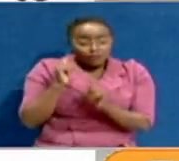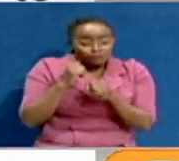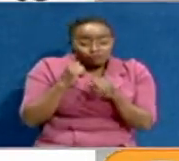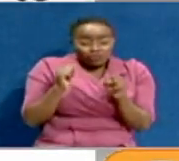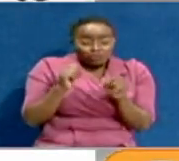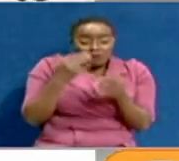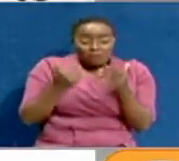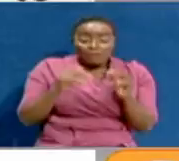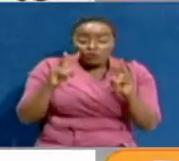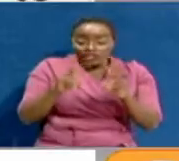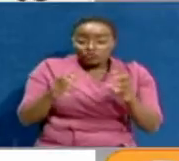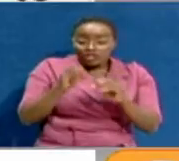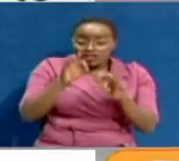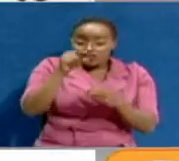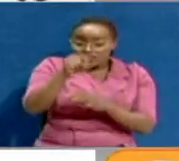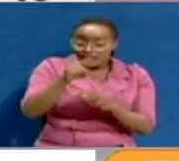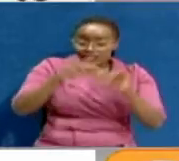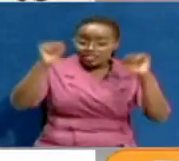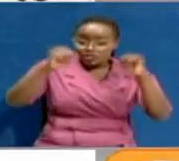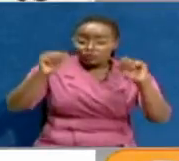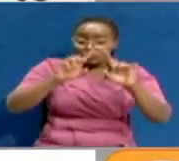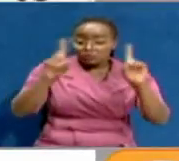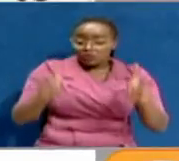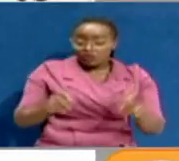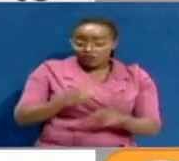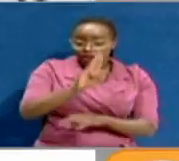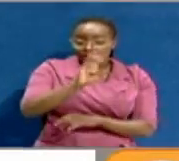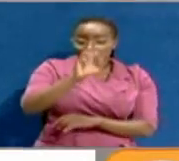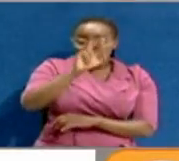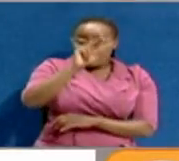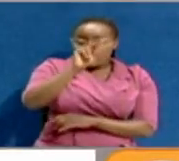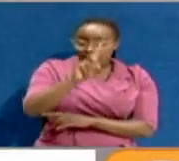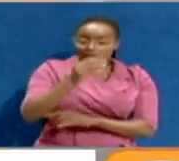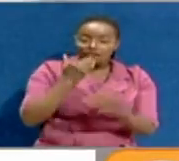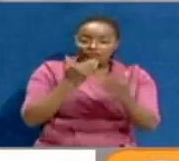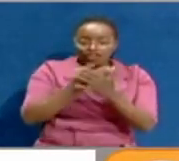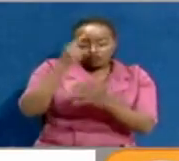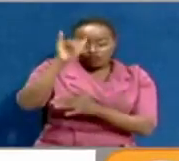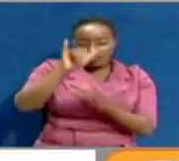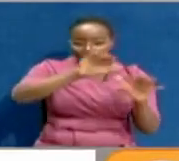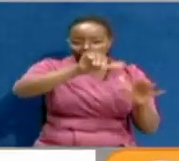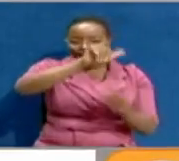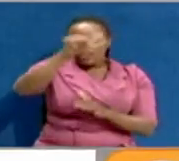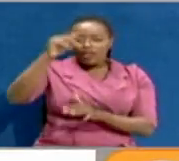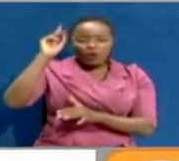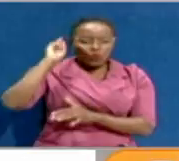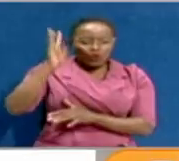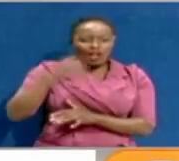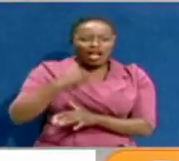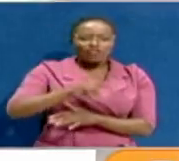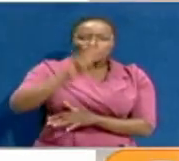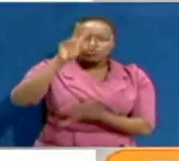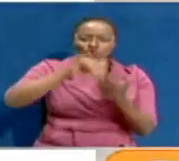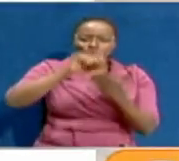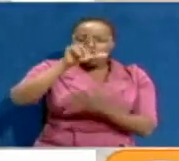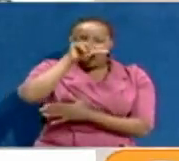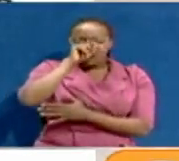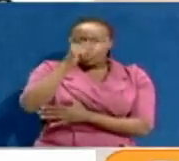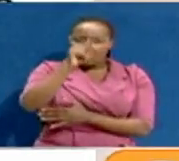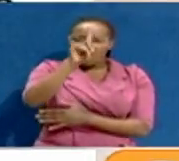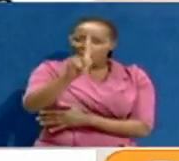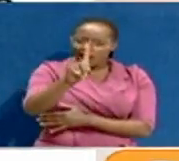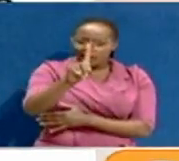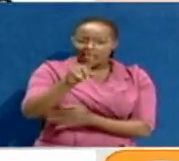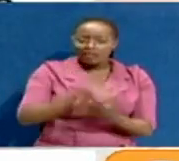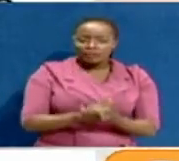but wanted to check if that is possible. Okay, Bernard Kipruto, thank you for that. Another one, I think we'll take another 2 more, or is it 1